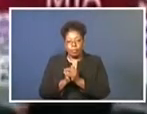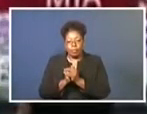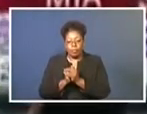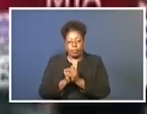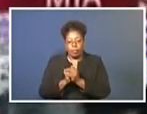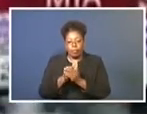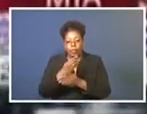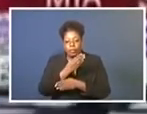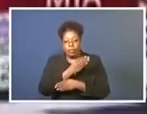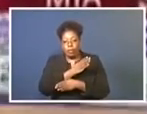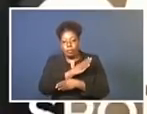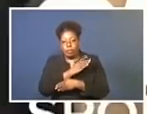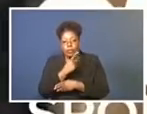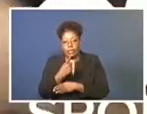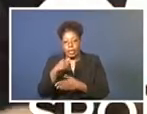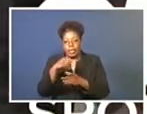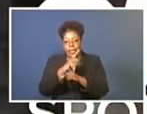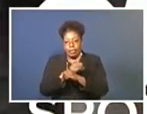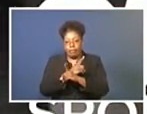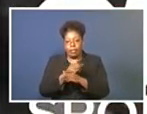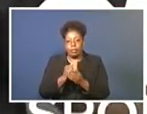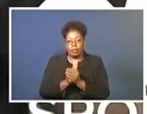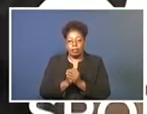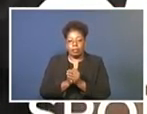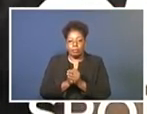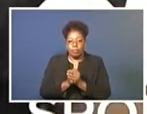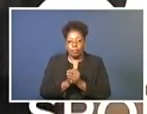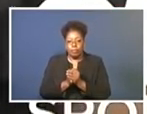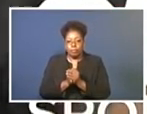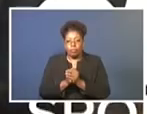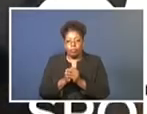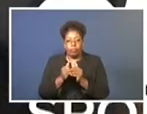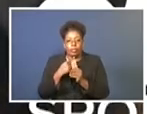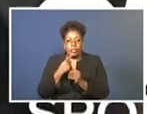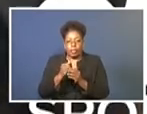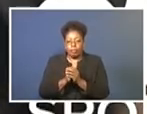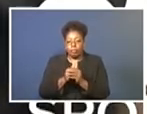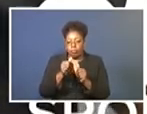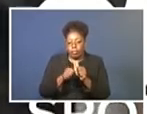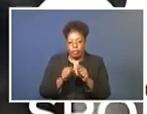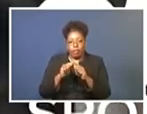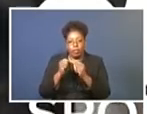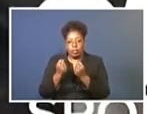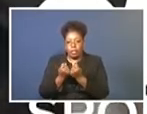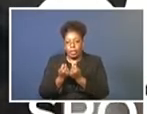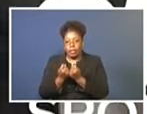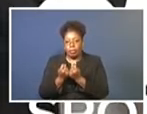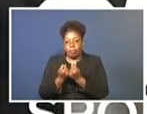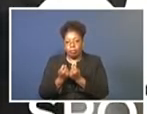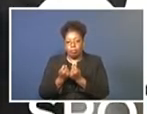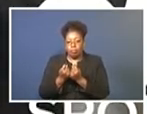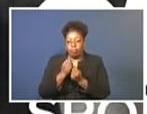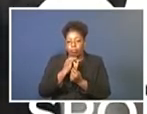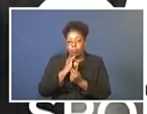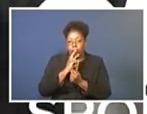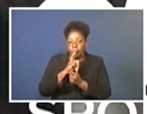what he was seeing in the defense. Yeah, you know, every team's a lot of teams play me different,